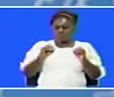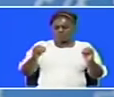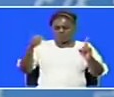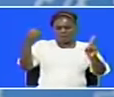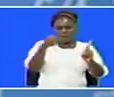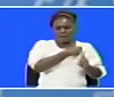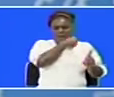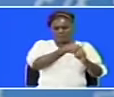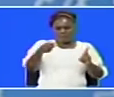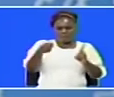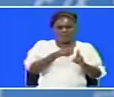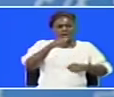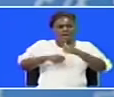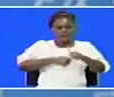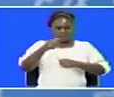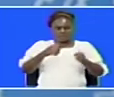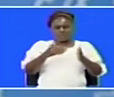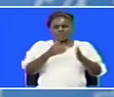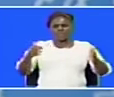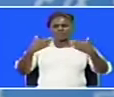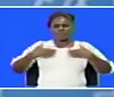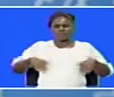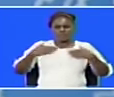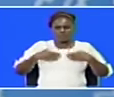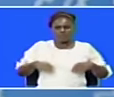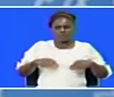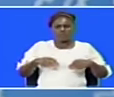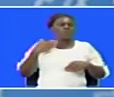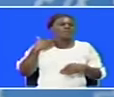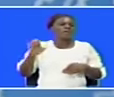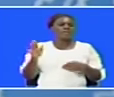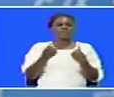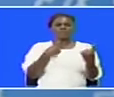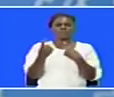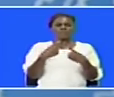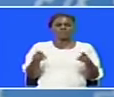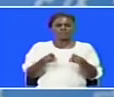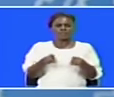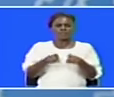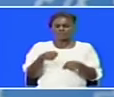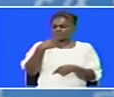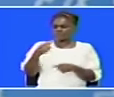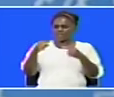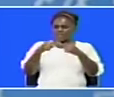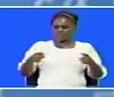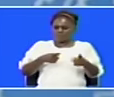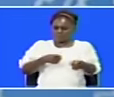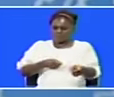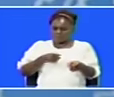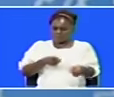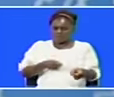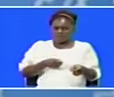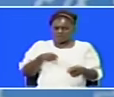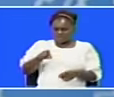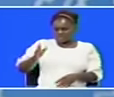place, adding that action will be taken against those out to incite Kenyans. He further tore into the opposition, accusing them of being